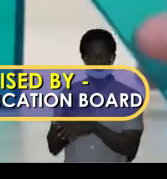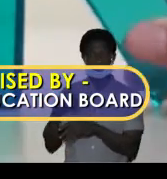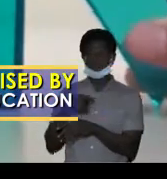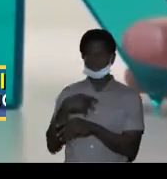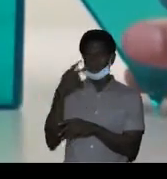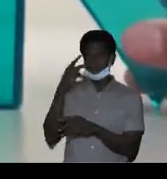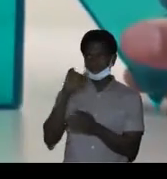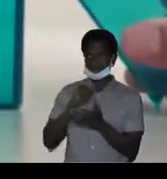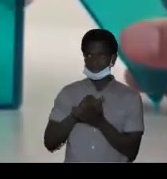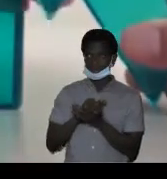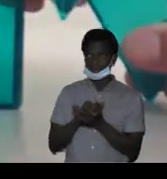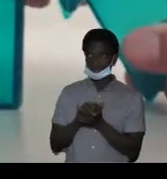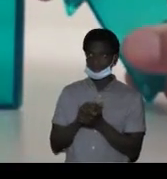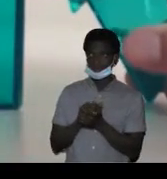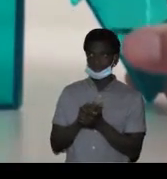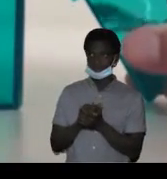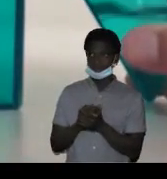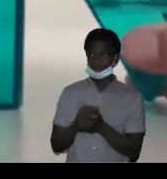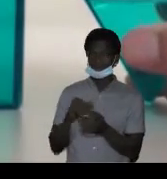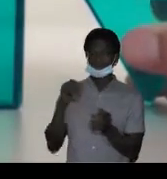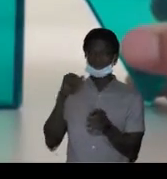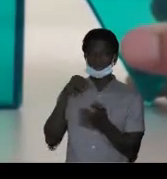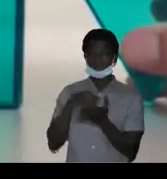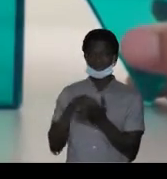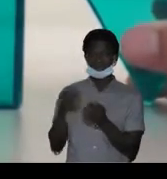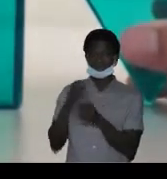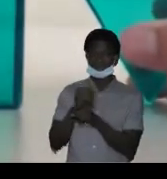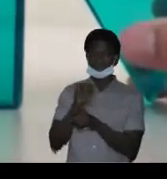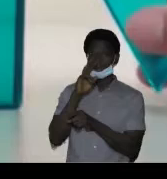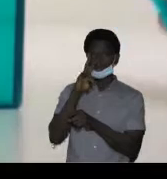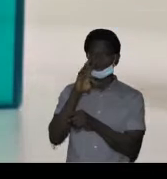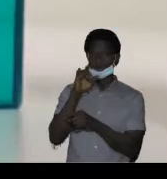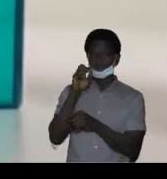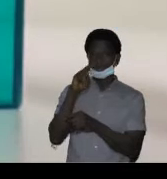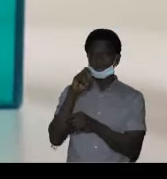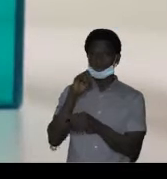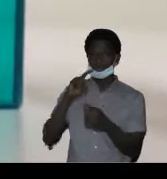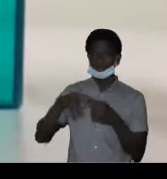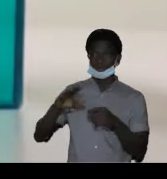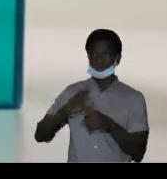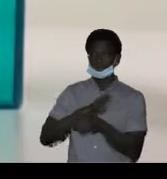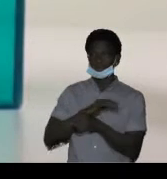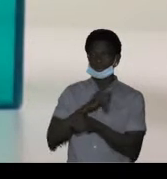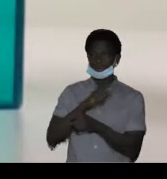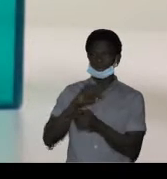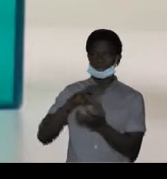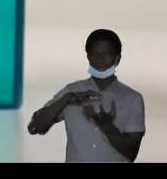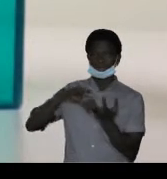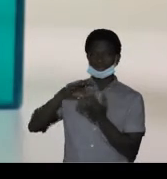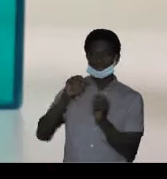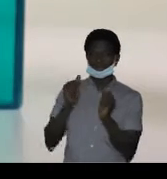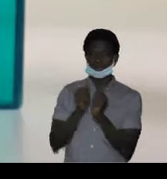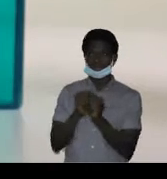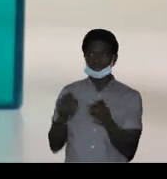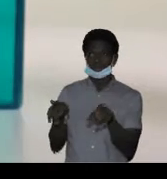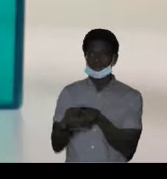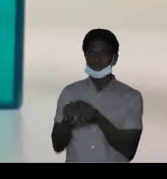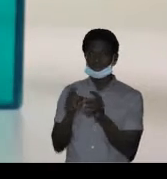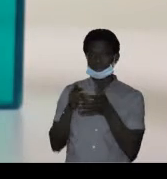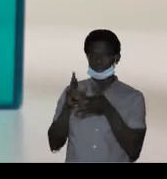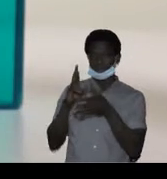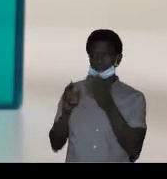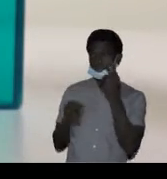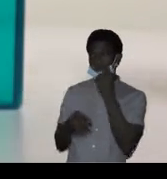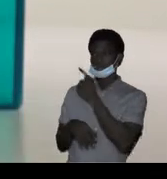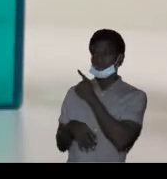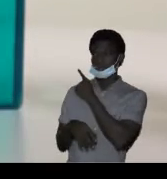In a previous video, we saw that it took two cones to fill a sphere